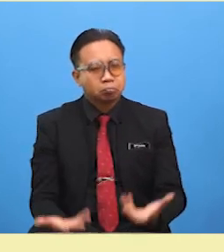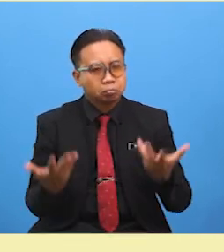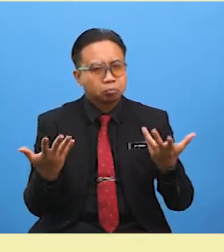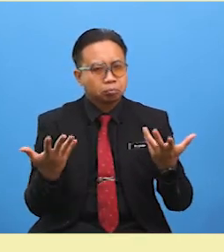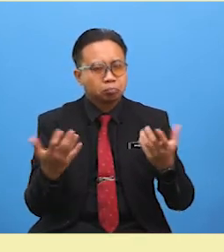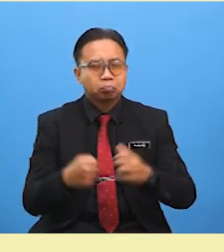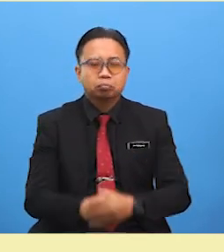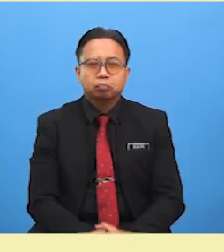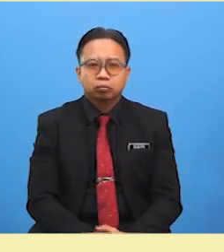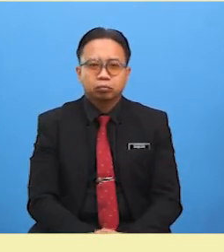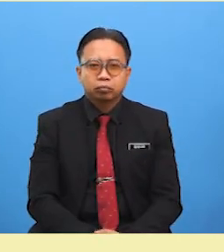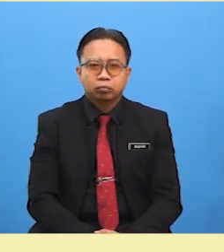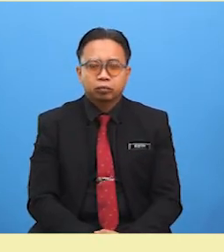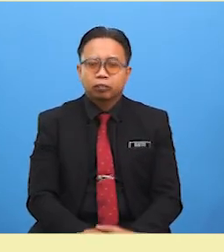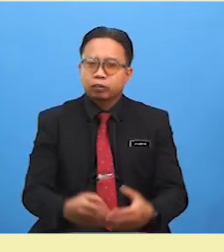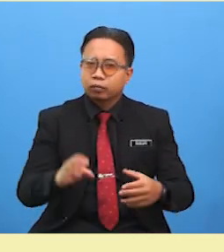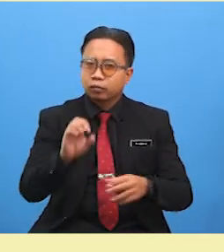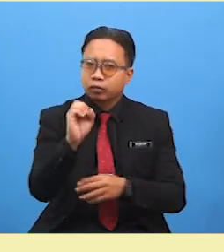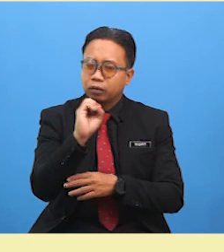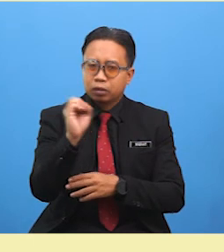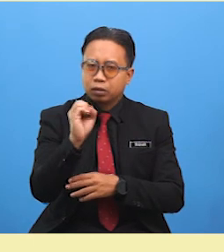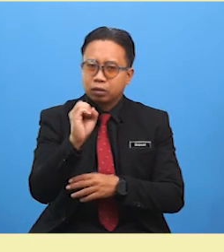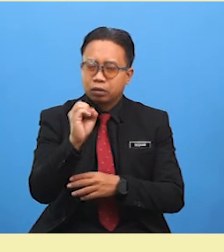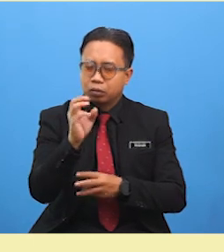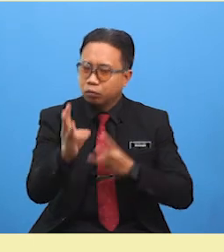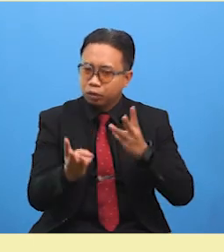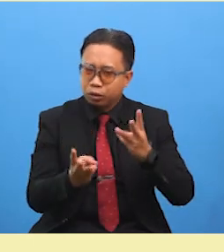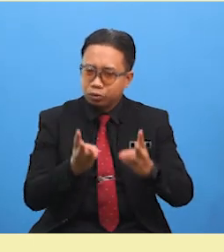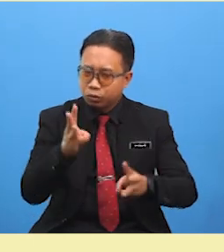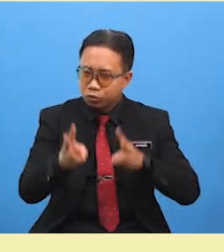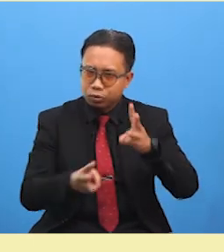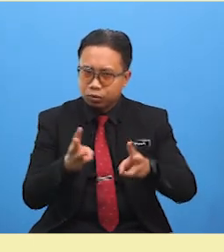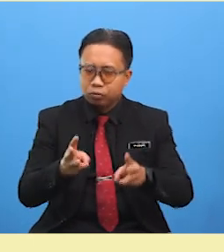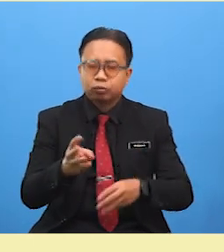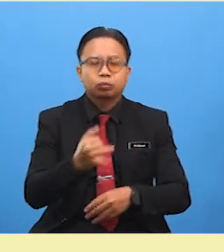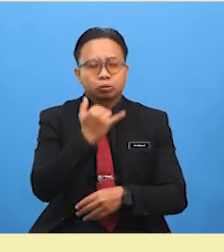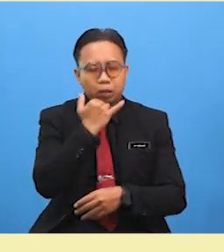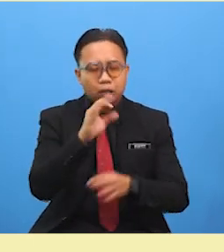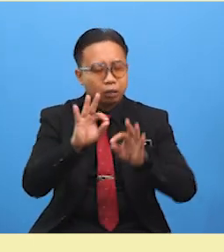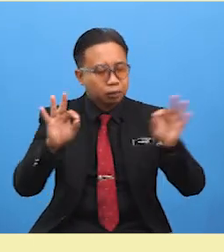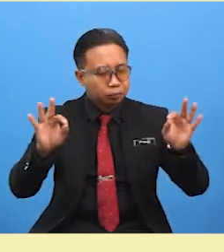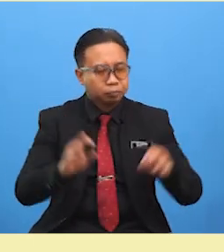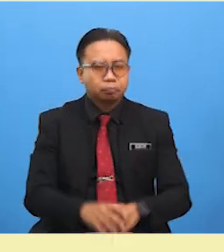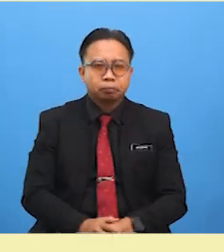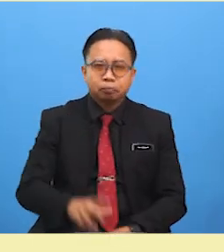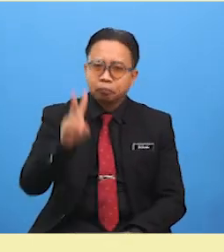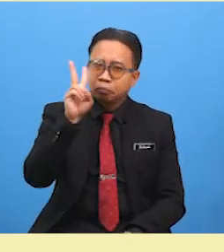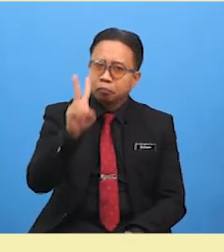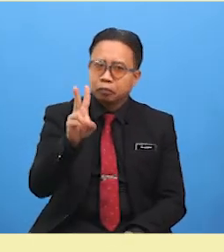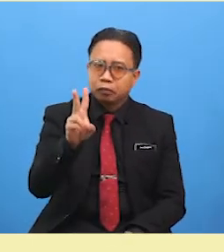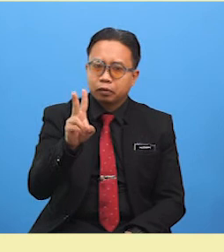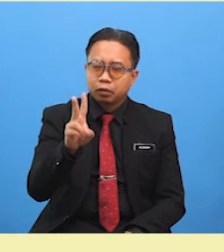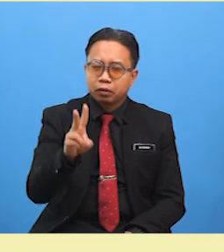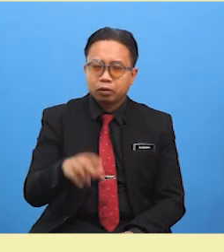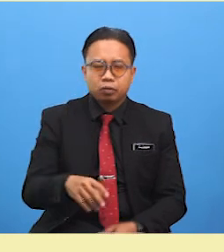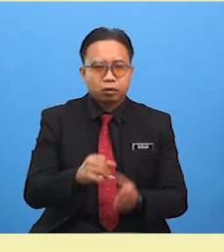false? No, it hasn't got any wheels, so the statement is false. Secondly, it's a